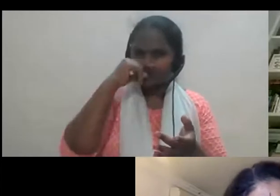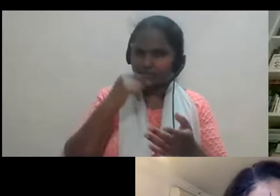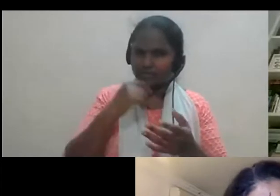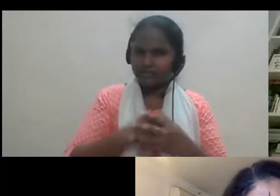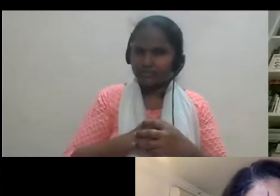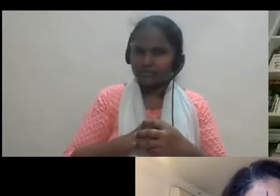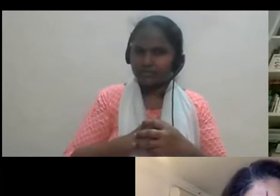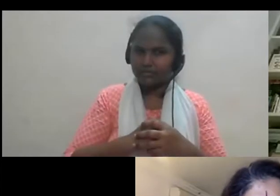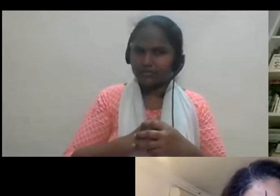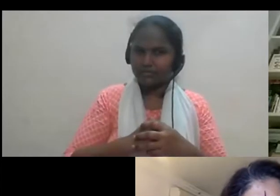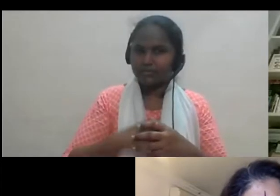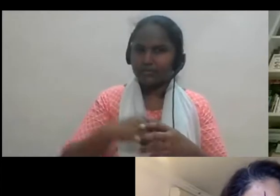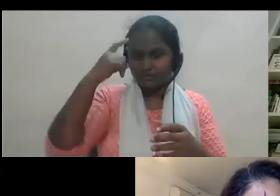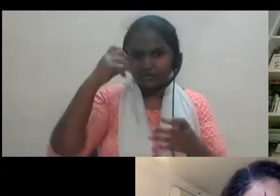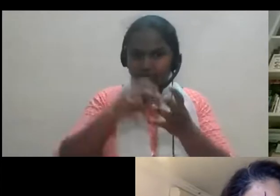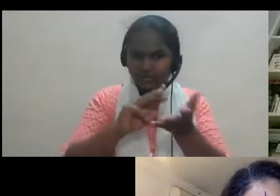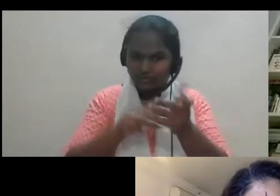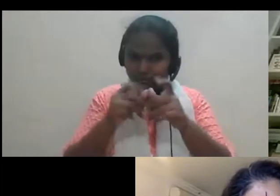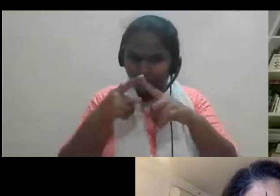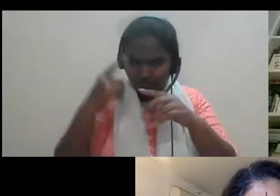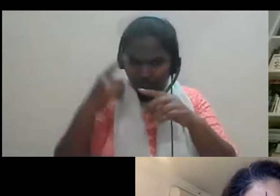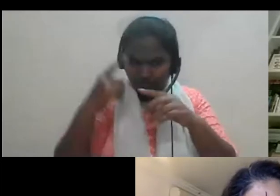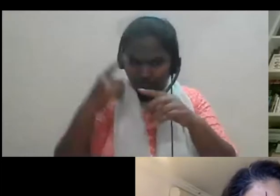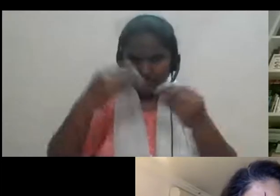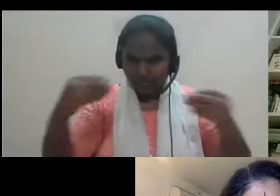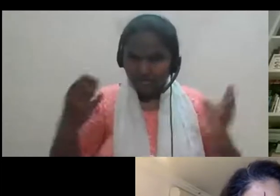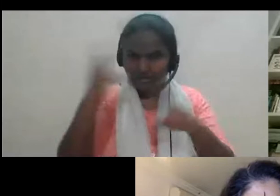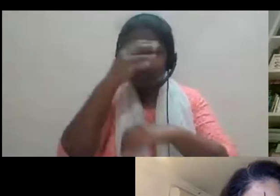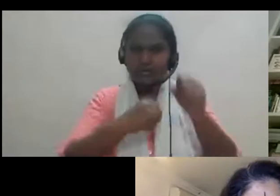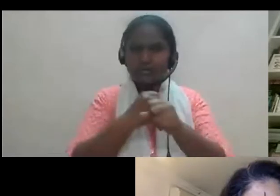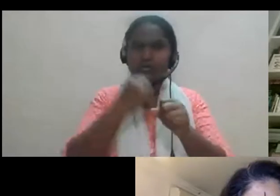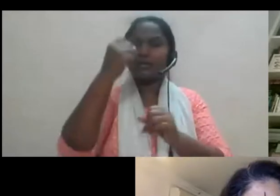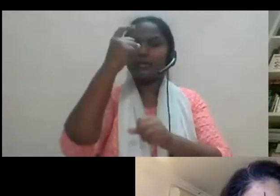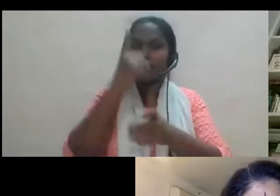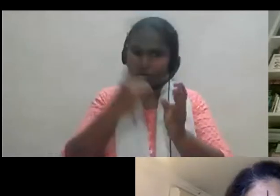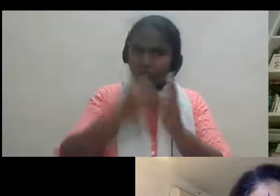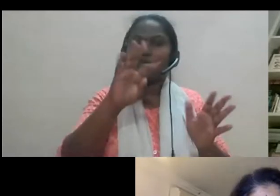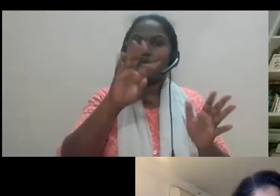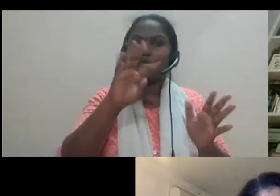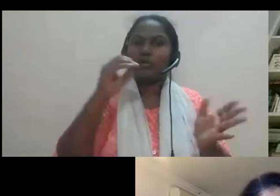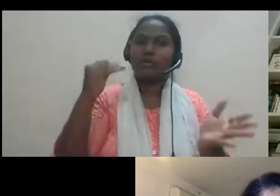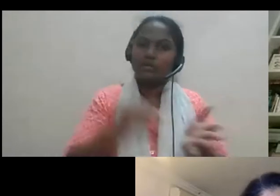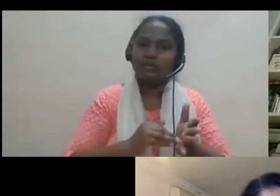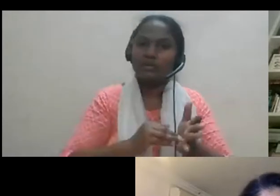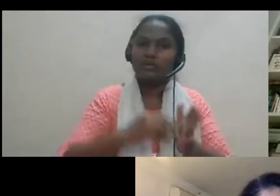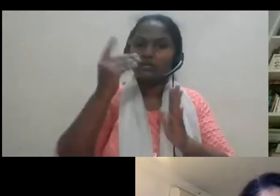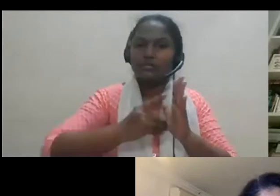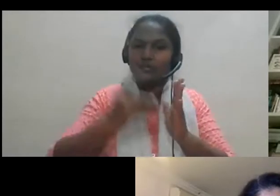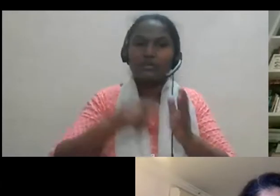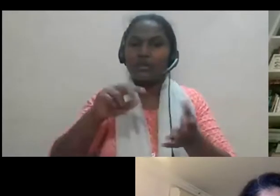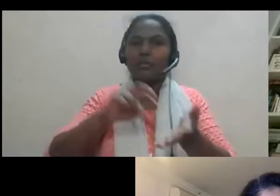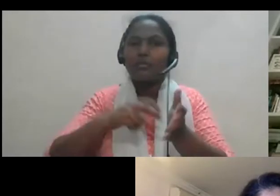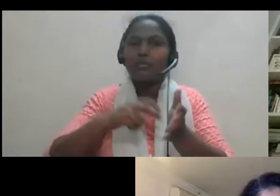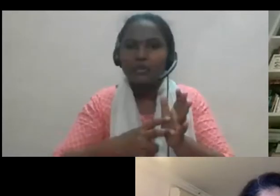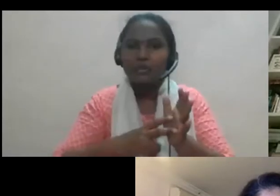our pedagogical materials last year were downloaded 40,000 times, which doesn't mean 40,000 teachers,